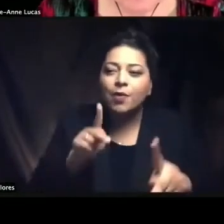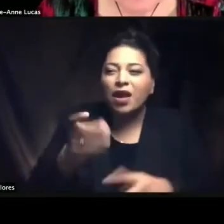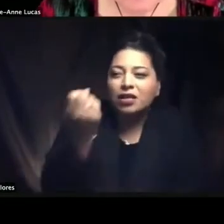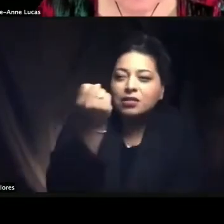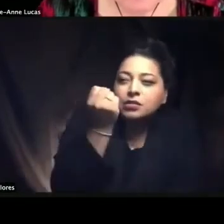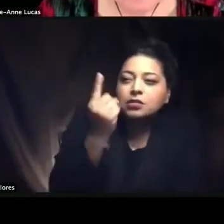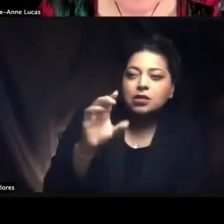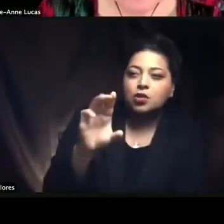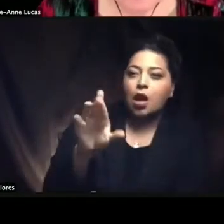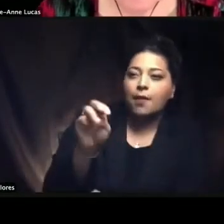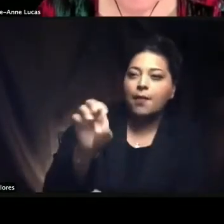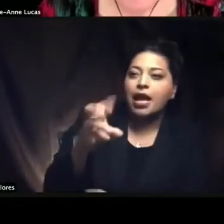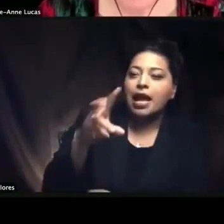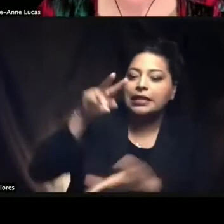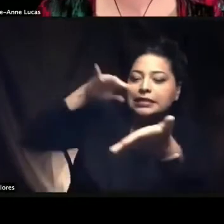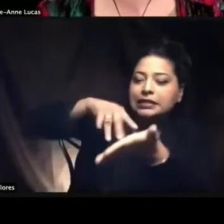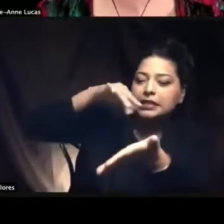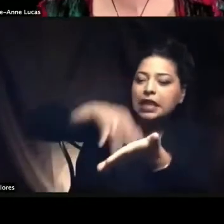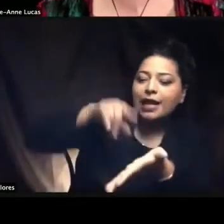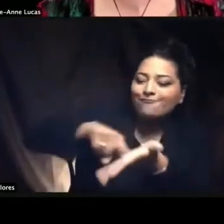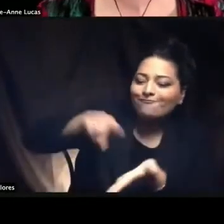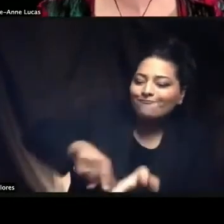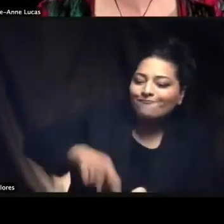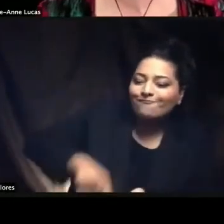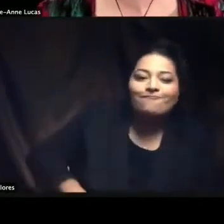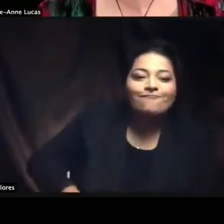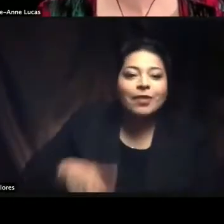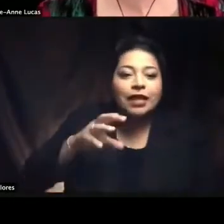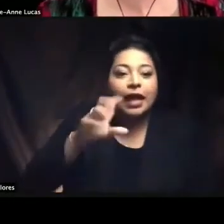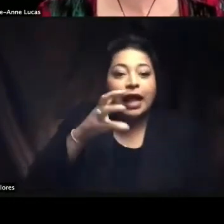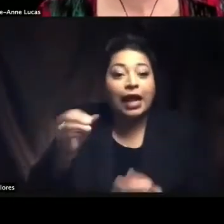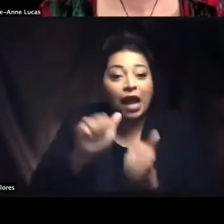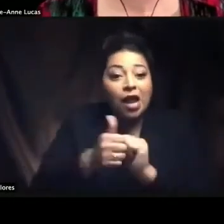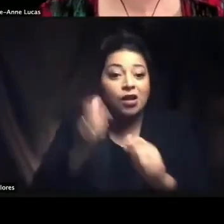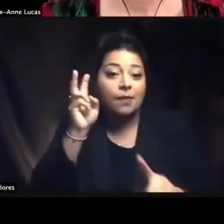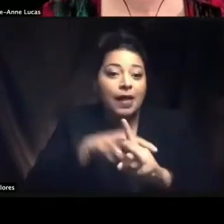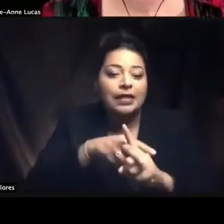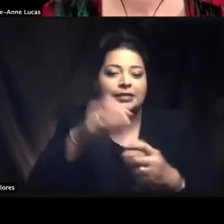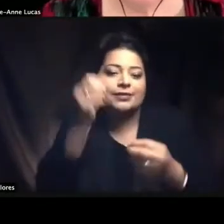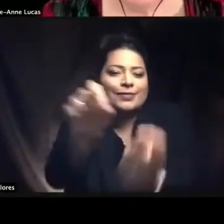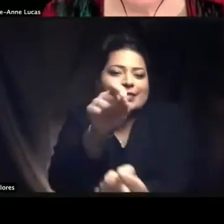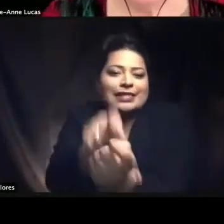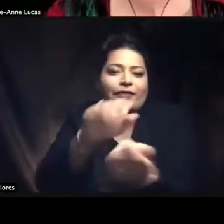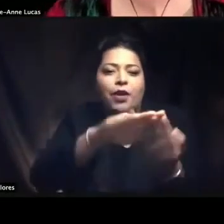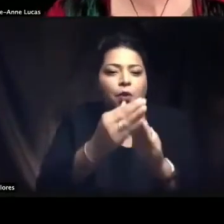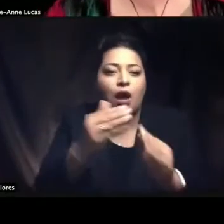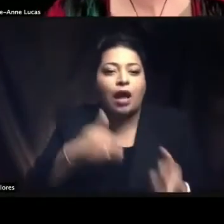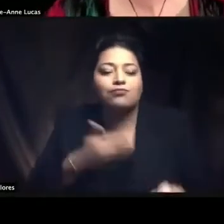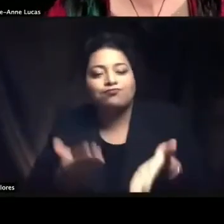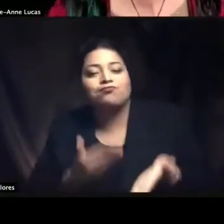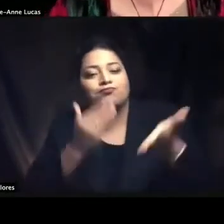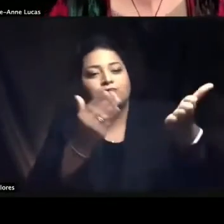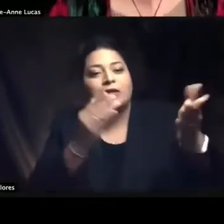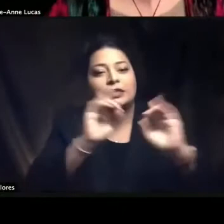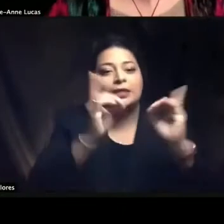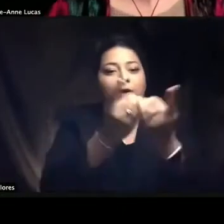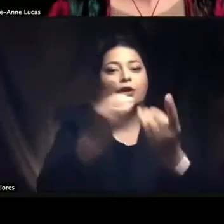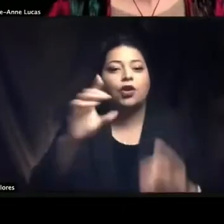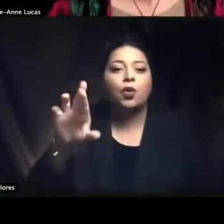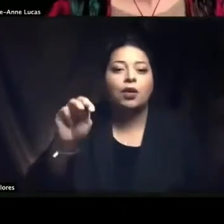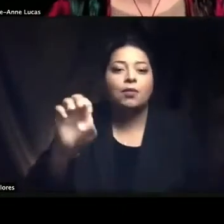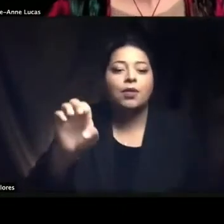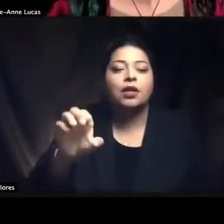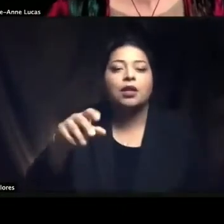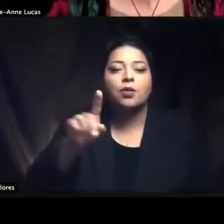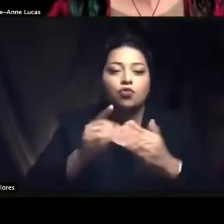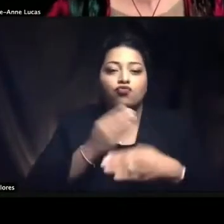of crime and recidivism and how they can be solved in specific communities backed by data. I am proposing a Department of Crime Prevention and Criminology